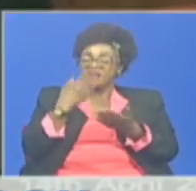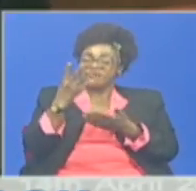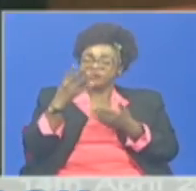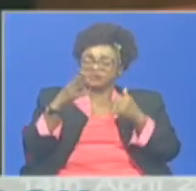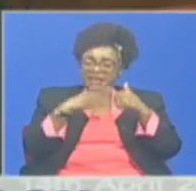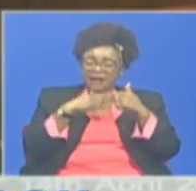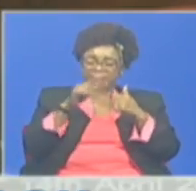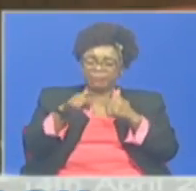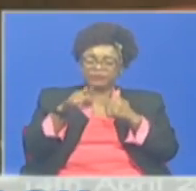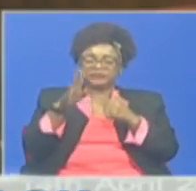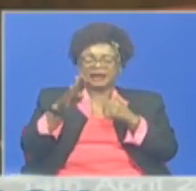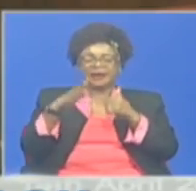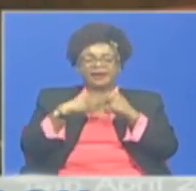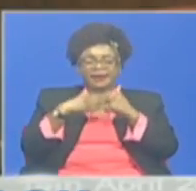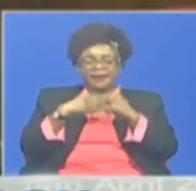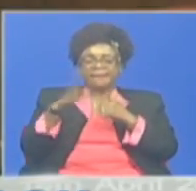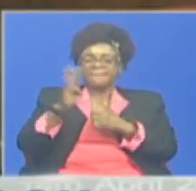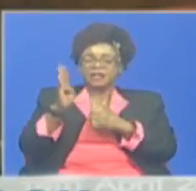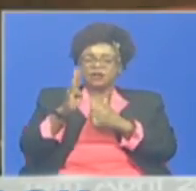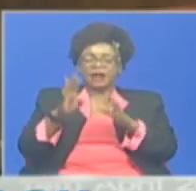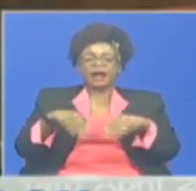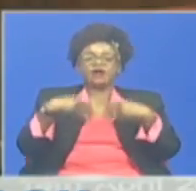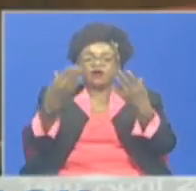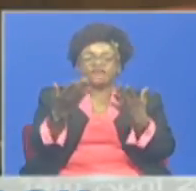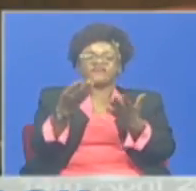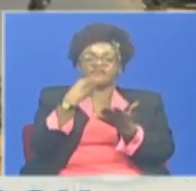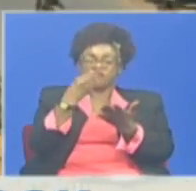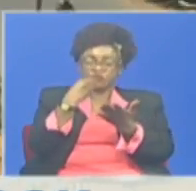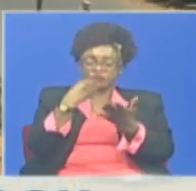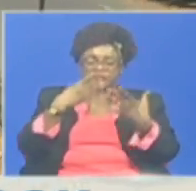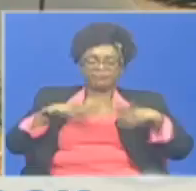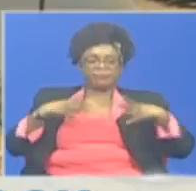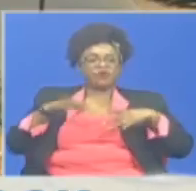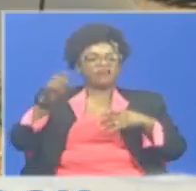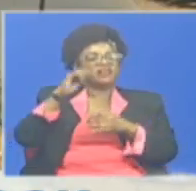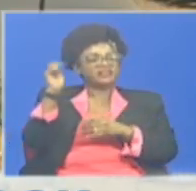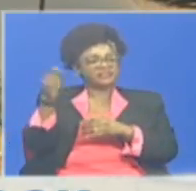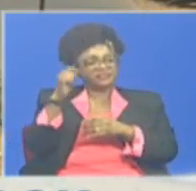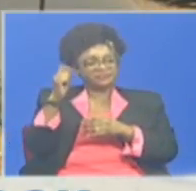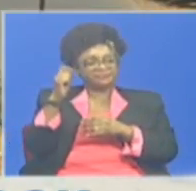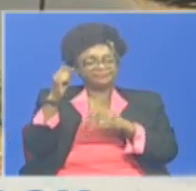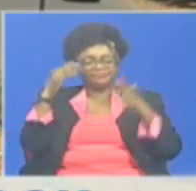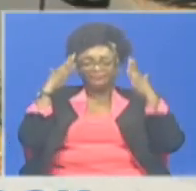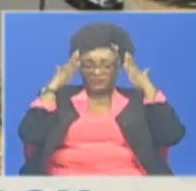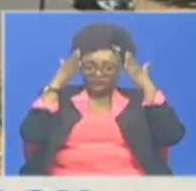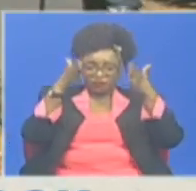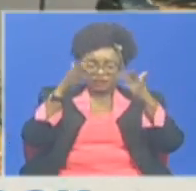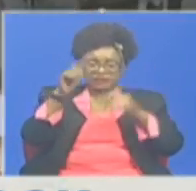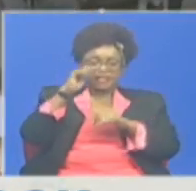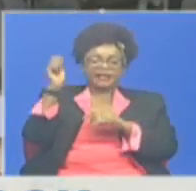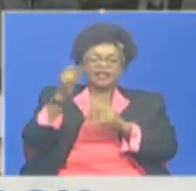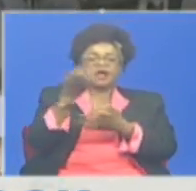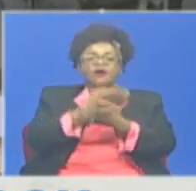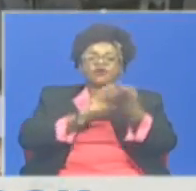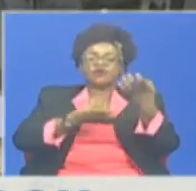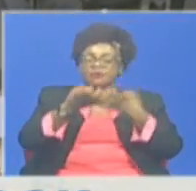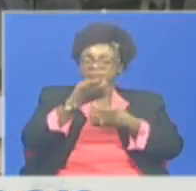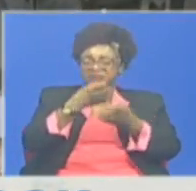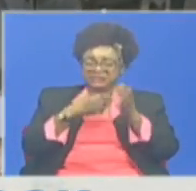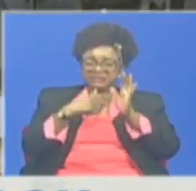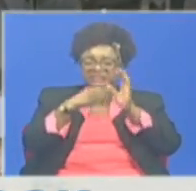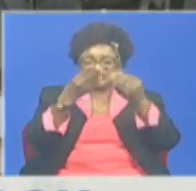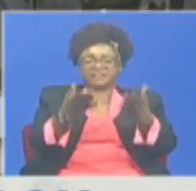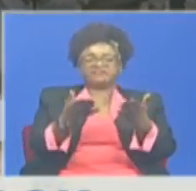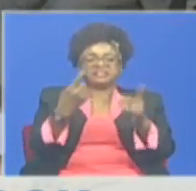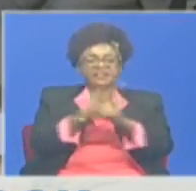billion shillings and be able to offer food rations to the people of Kenya? Growth forecasts for Kenya's economy give quite a varied picture. The central